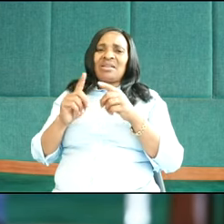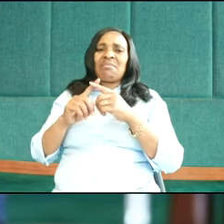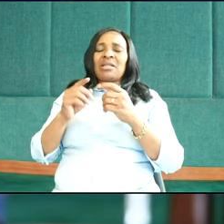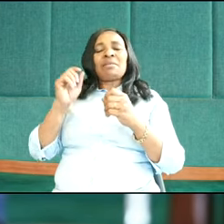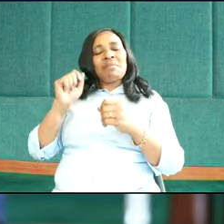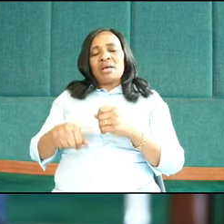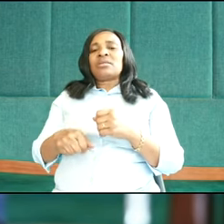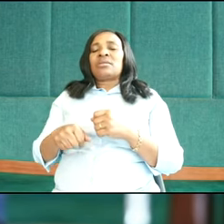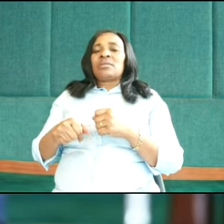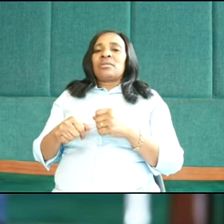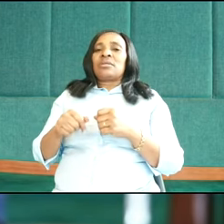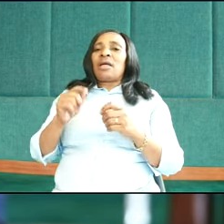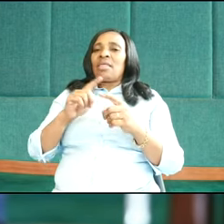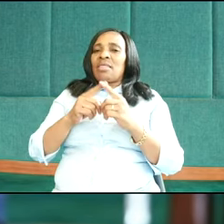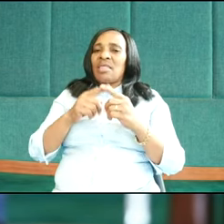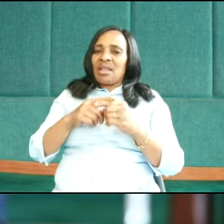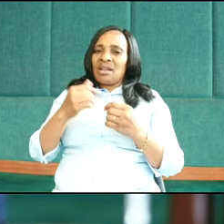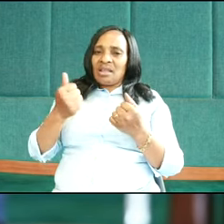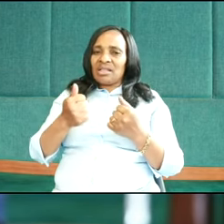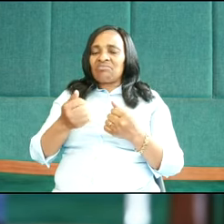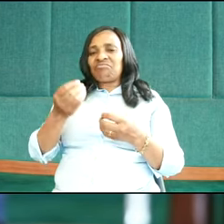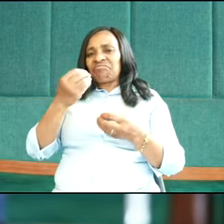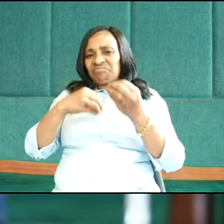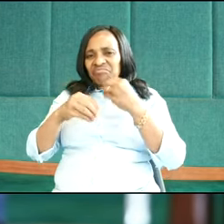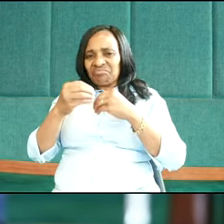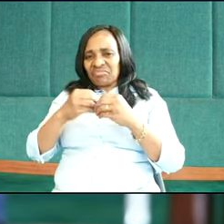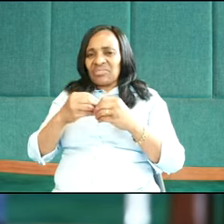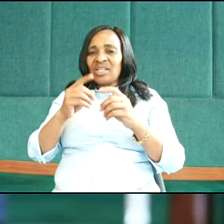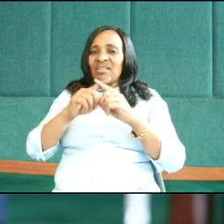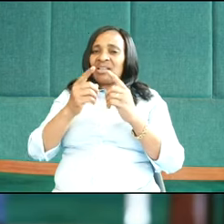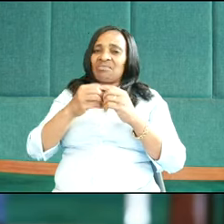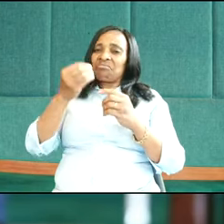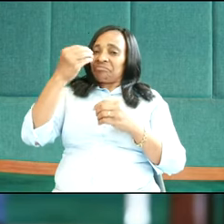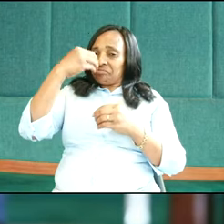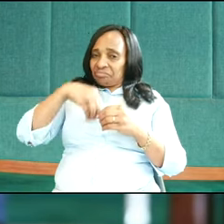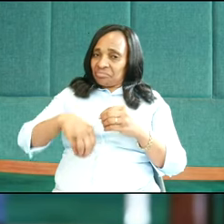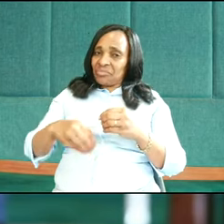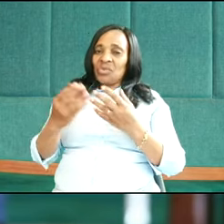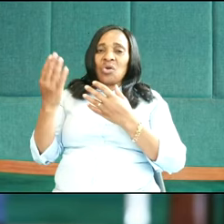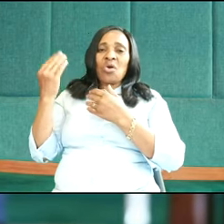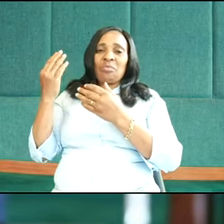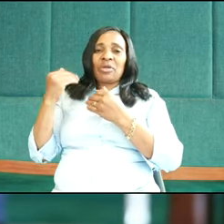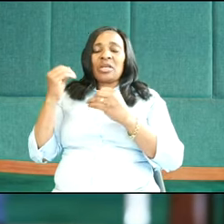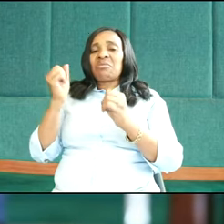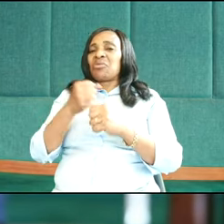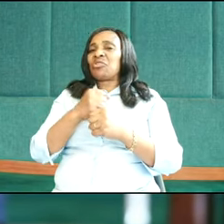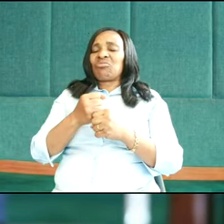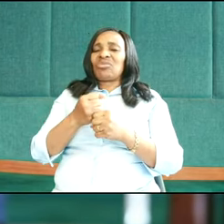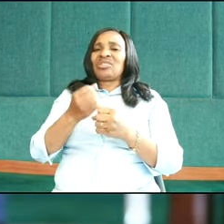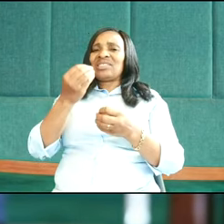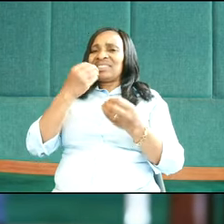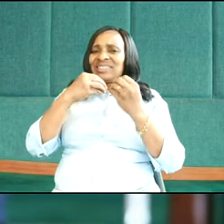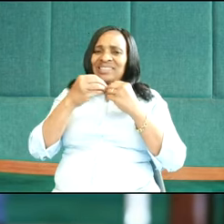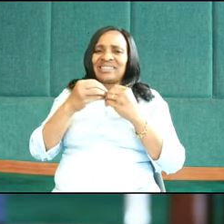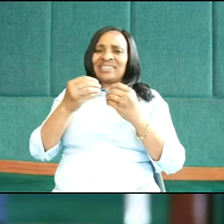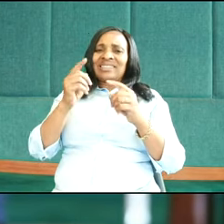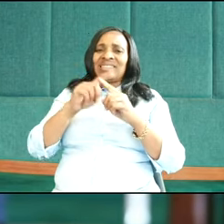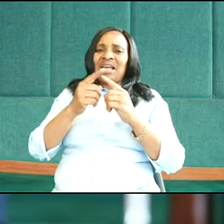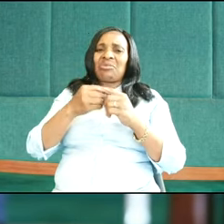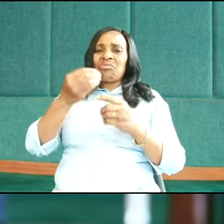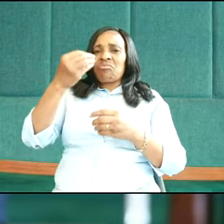to. She wrinkled her nose and swallowed them, hoping that she would not be able to taste them as it went